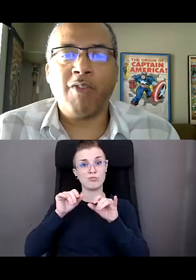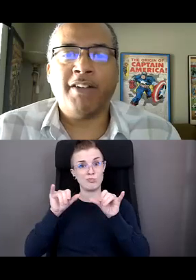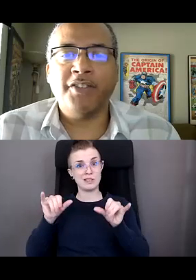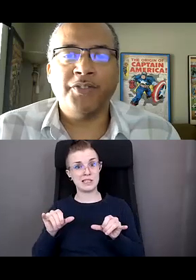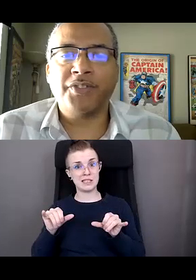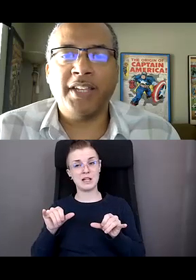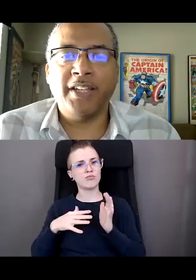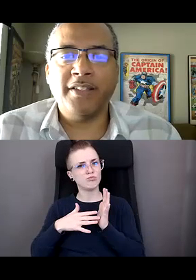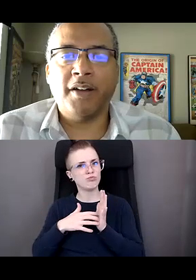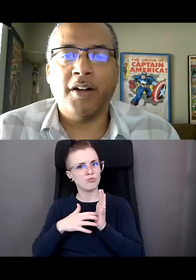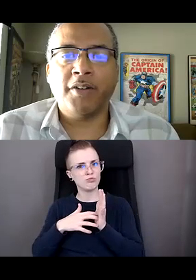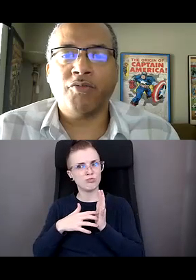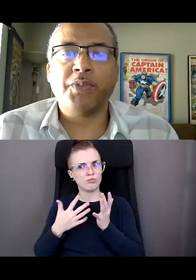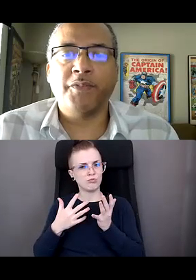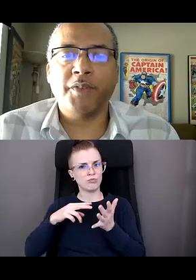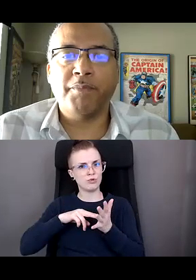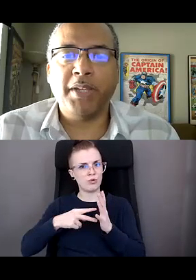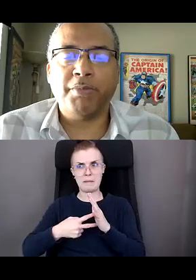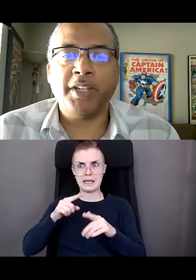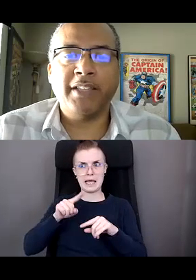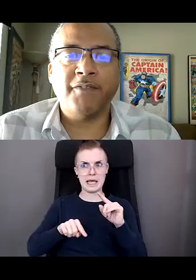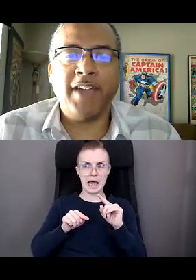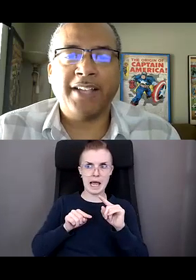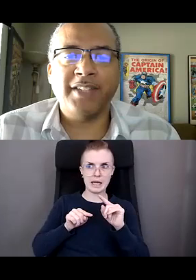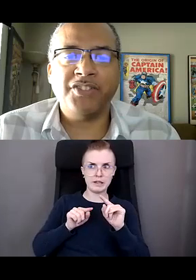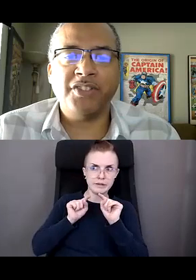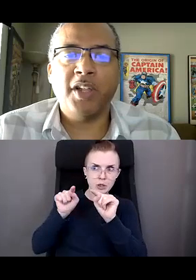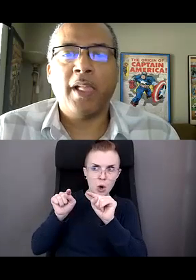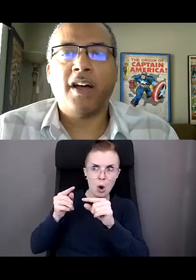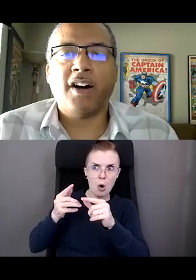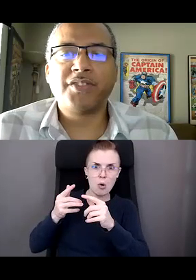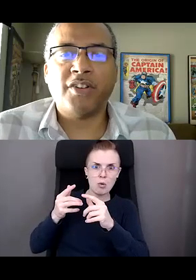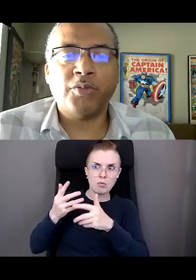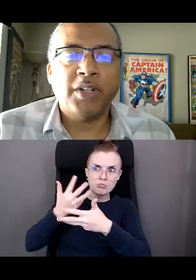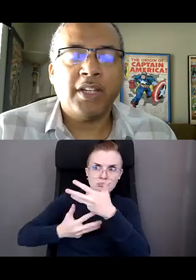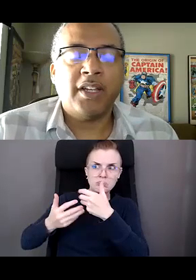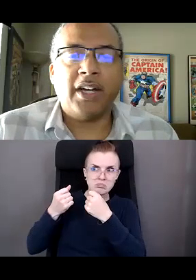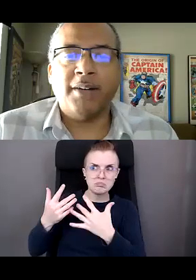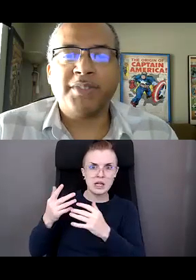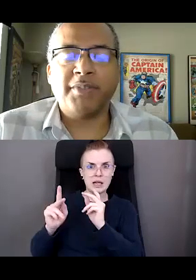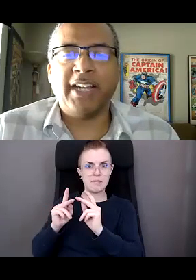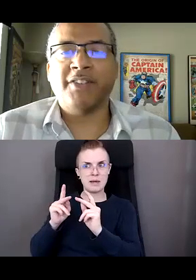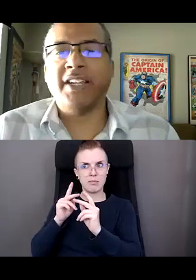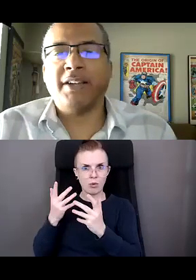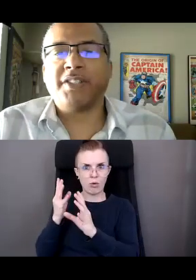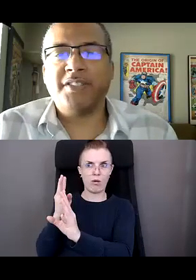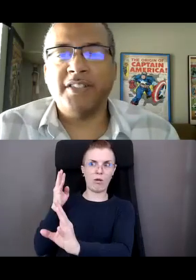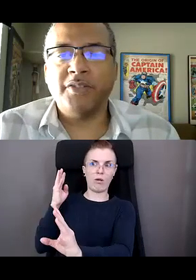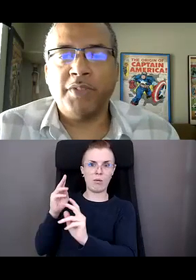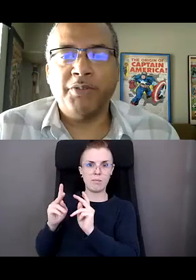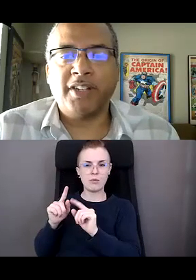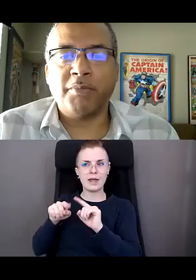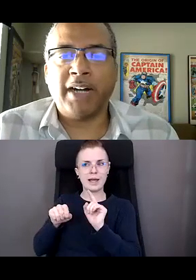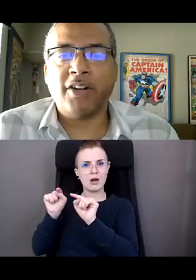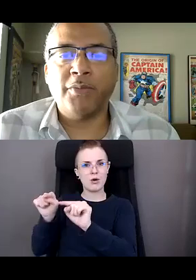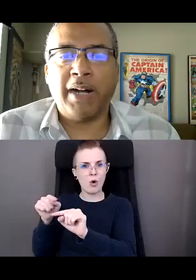go around others to get, groups of people to get the vaccination. Also, something I don't think that was considered